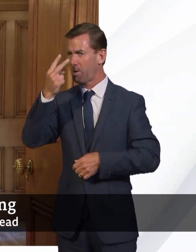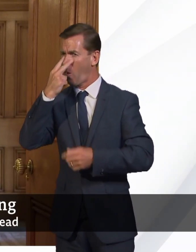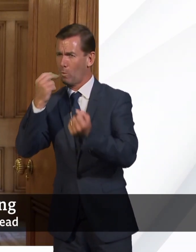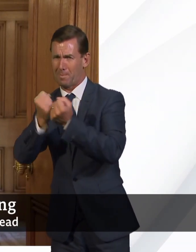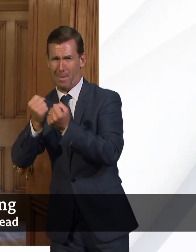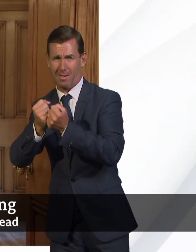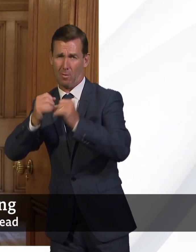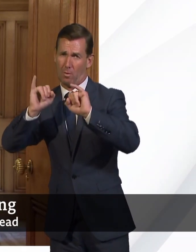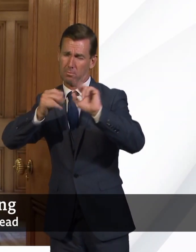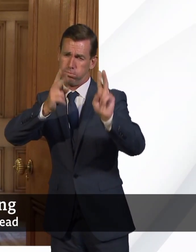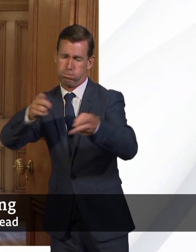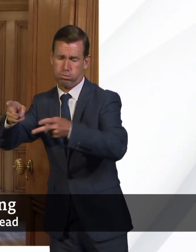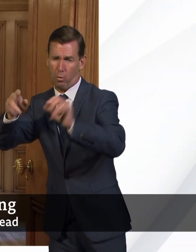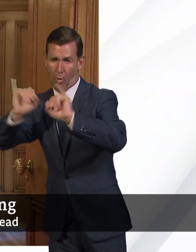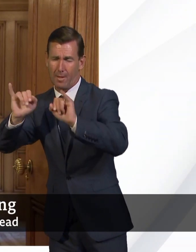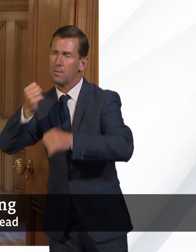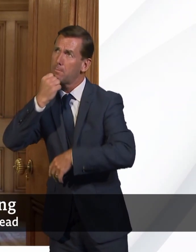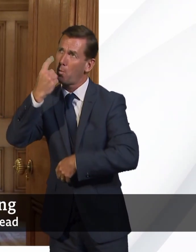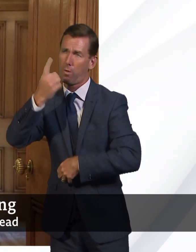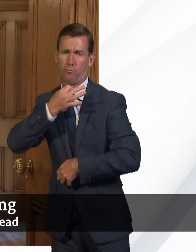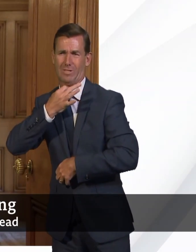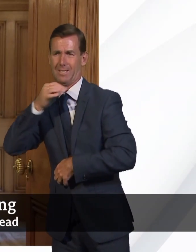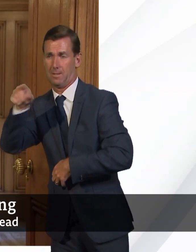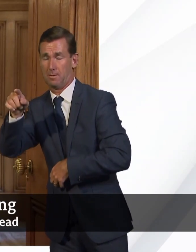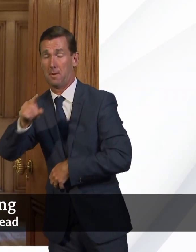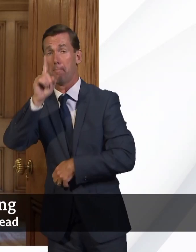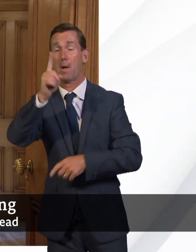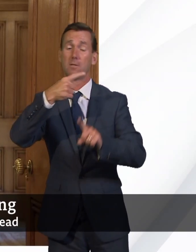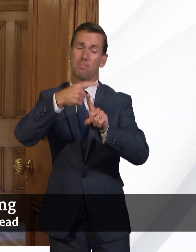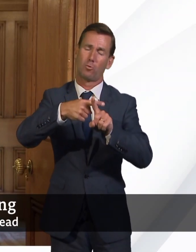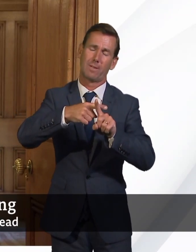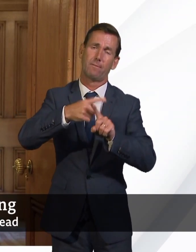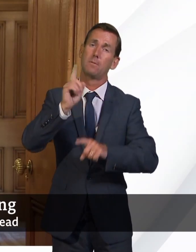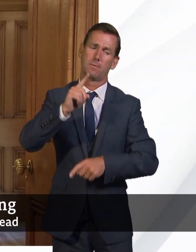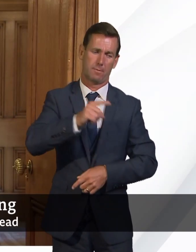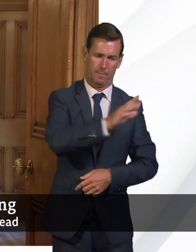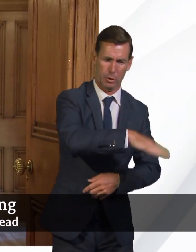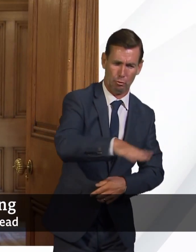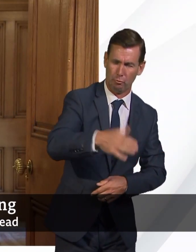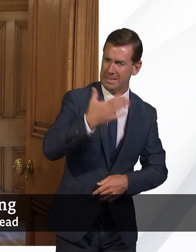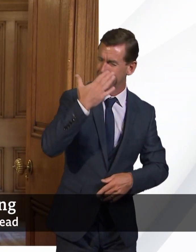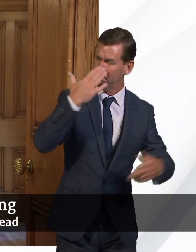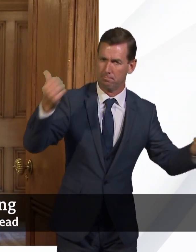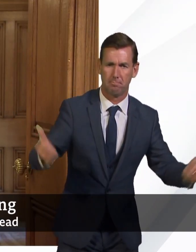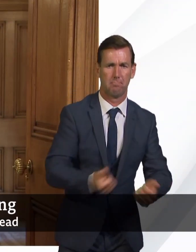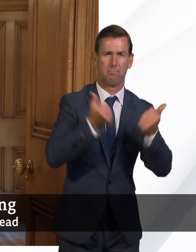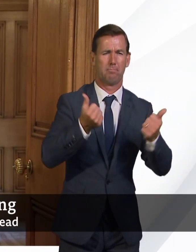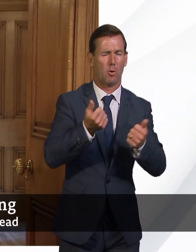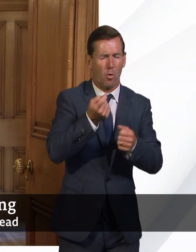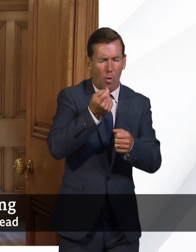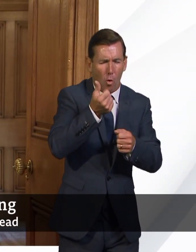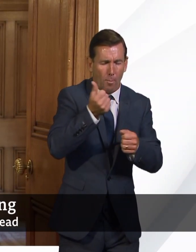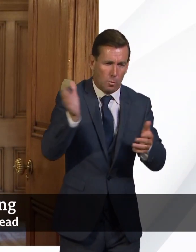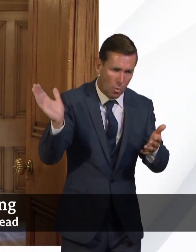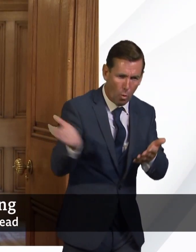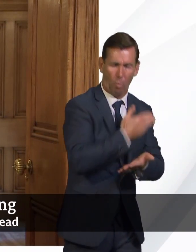much, the good news is that it seems to spare children in almost every case, not quite every case, but